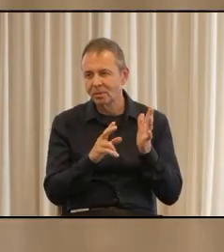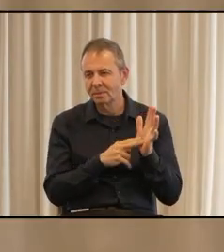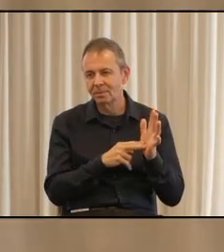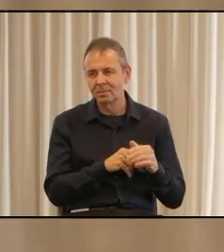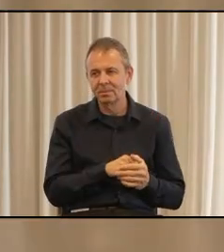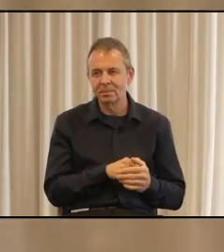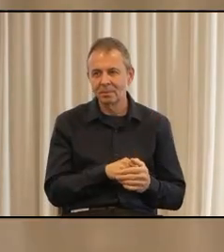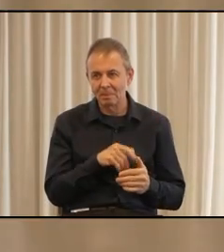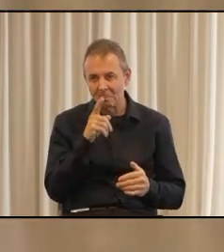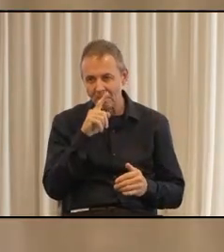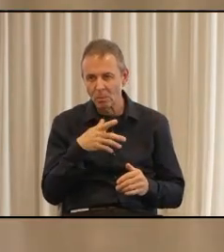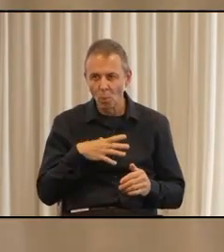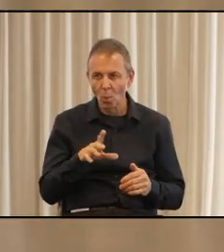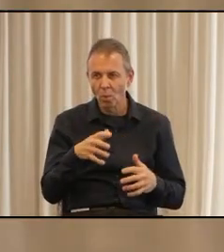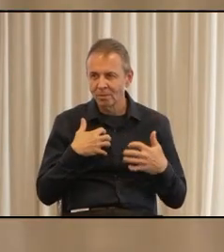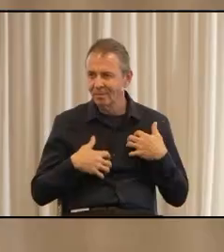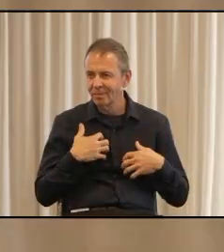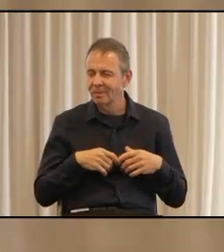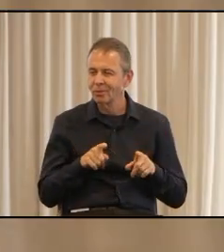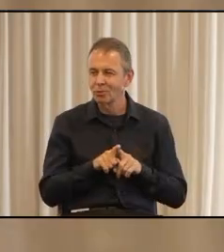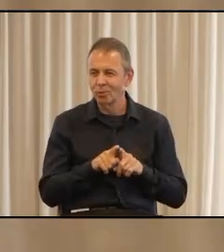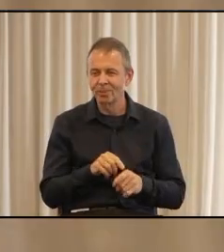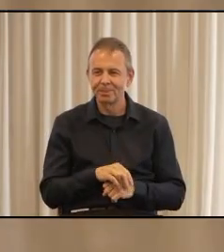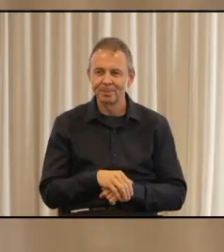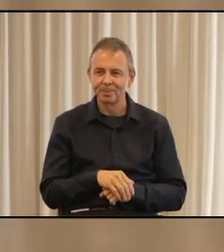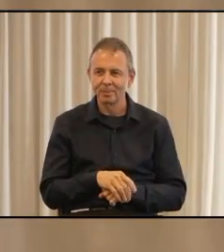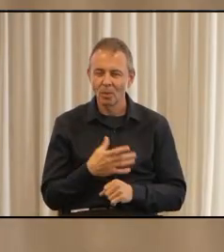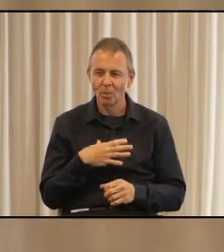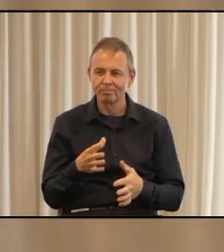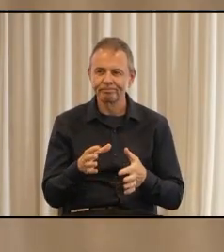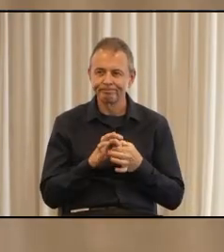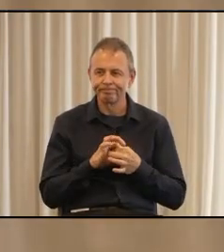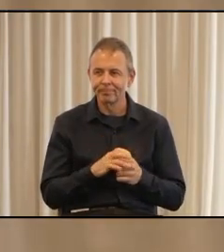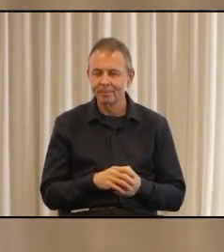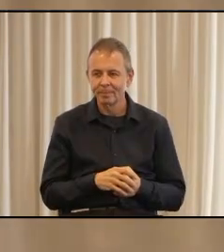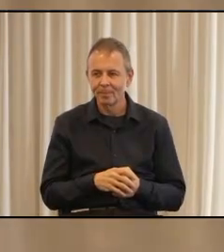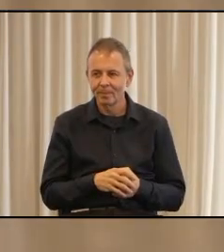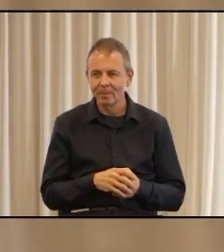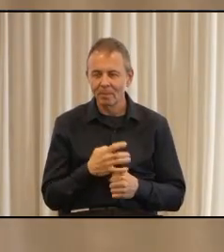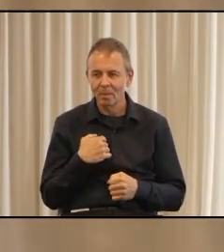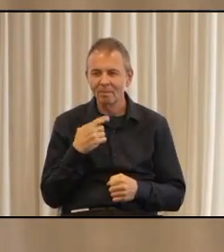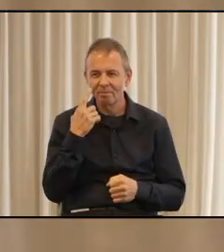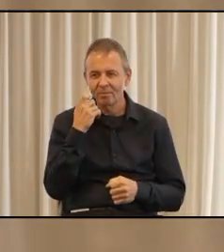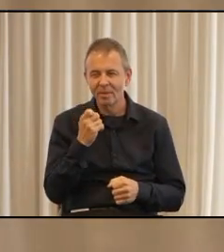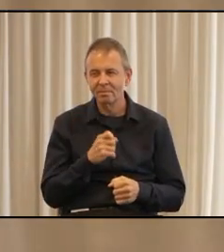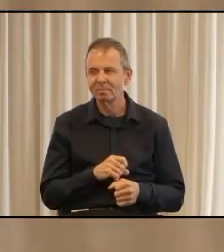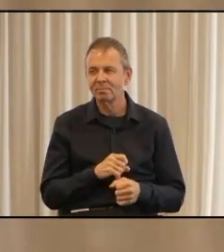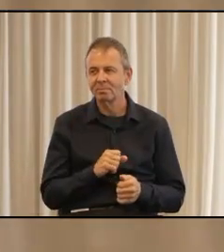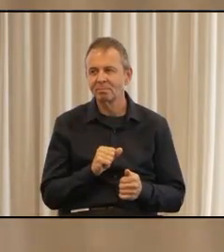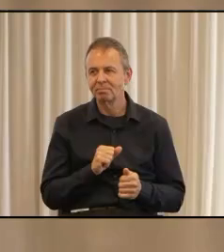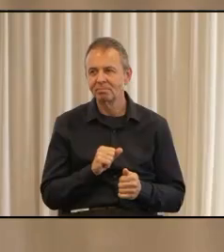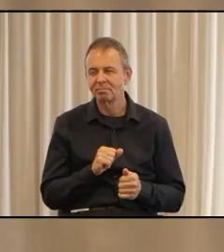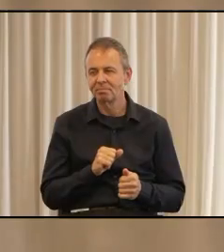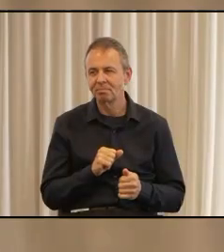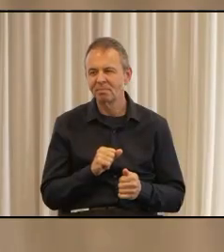people want to be enthusiastic about positive things and they want to come and join you. So we've just found that it's been, as I